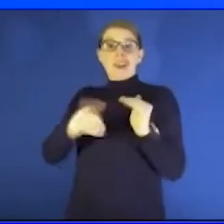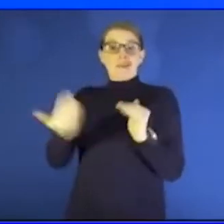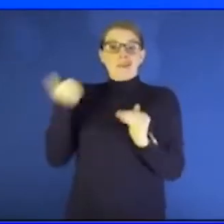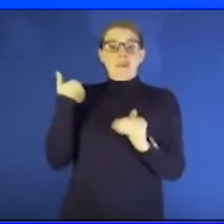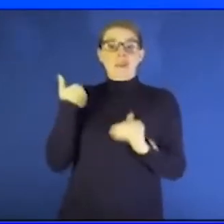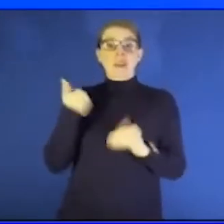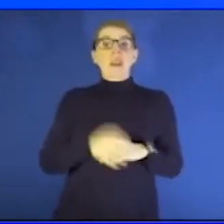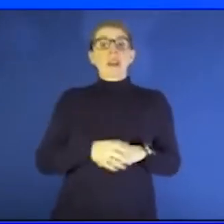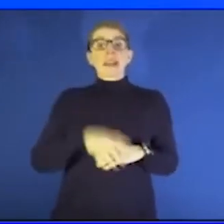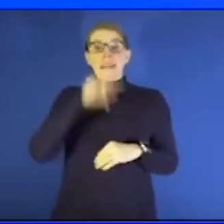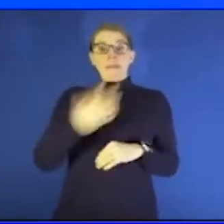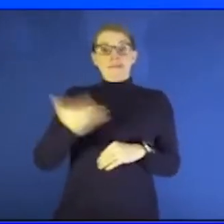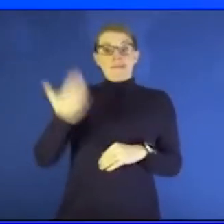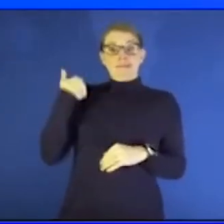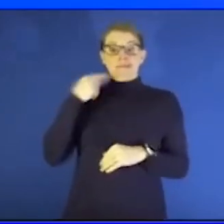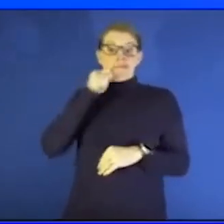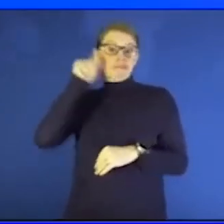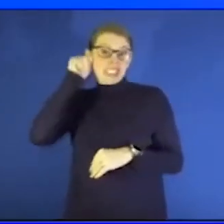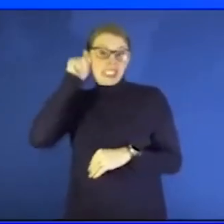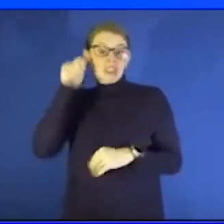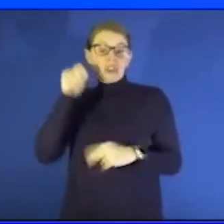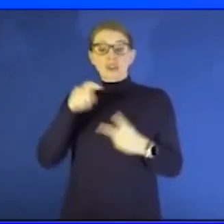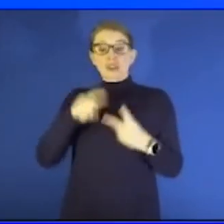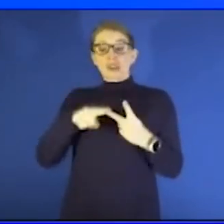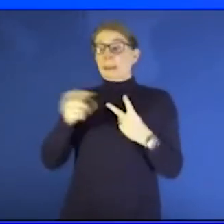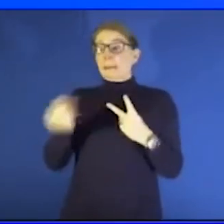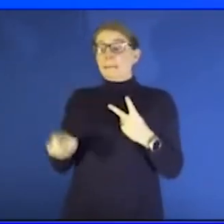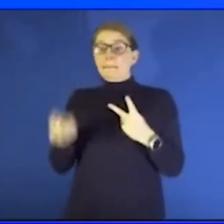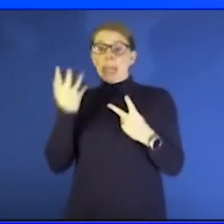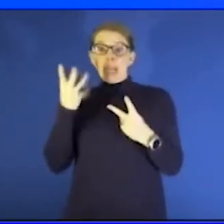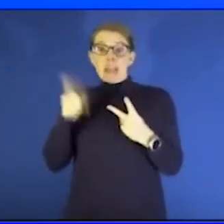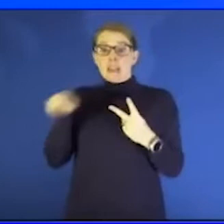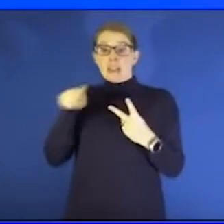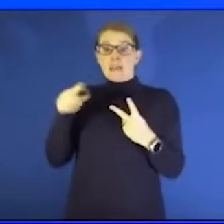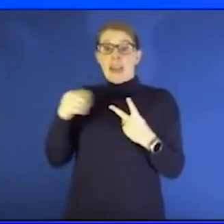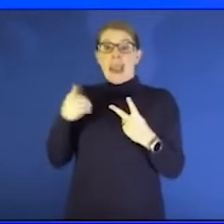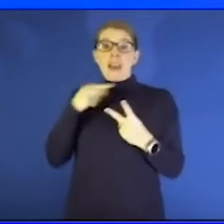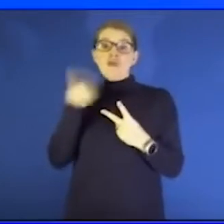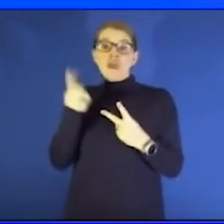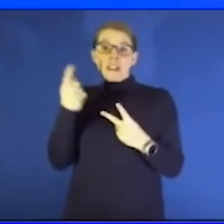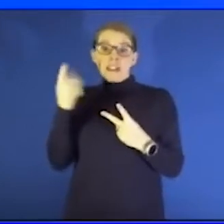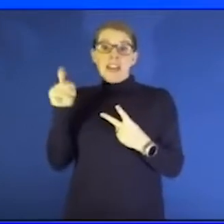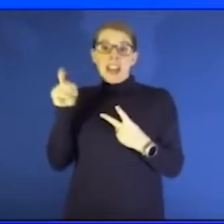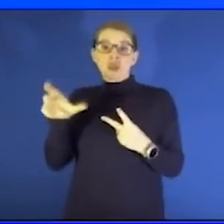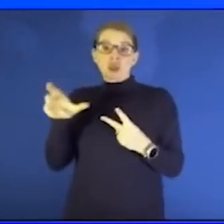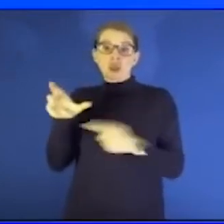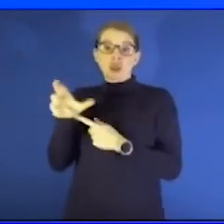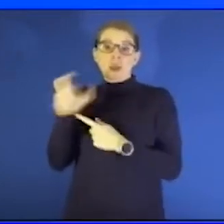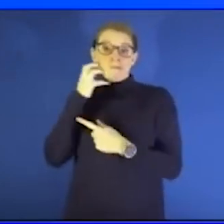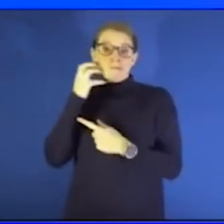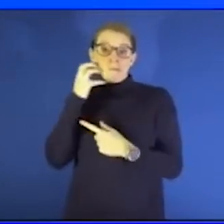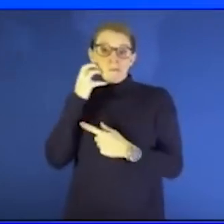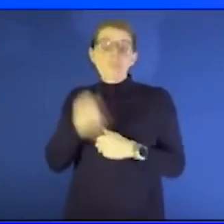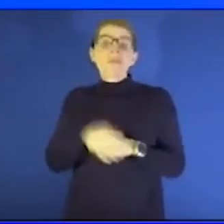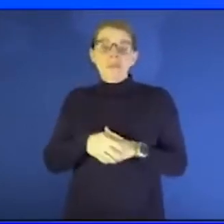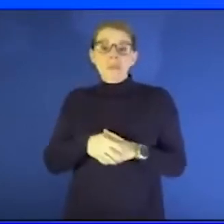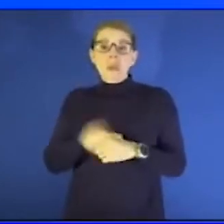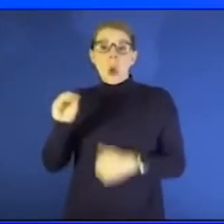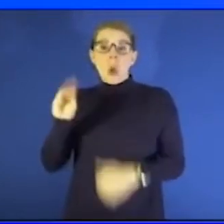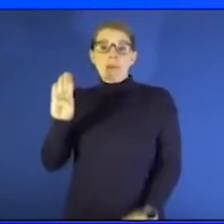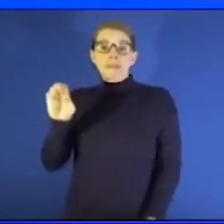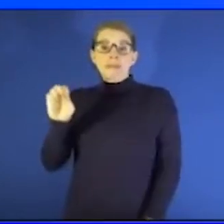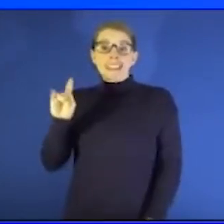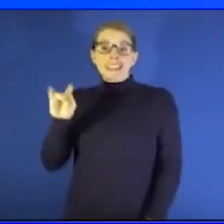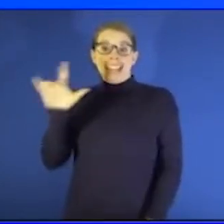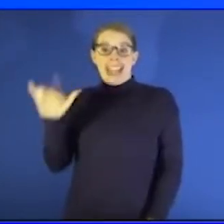were teenagers, many of which had a risk factor that was obesity. That was the biggest risk factor that we saw